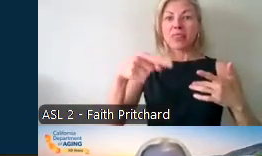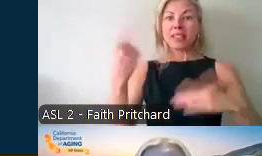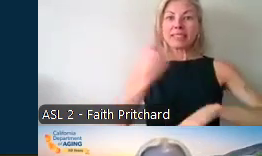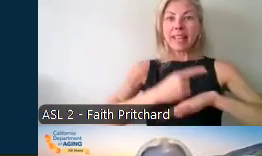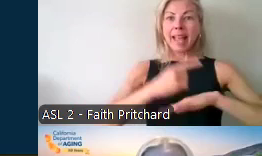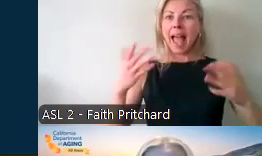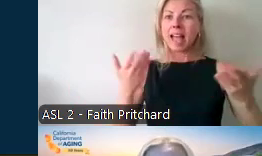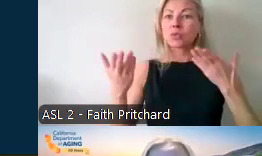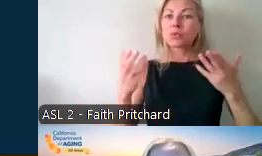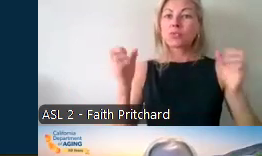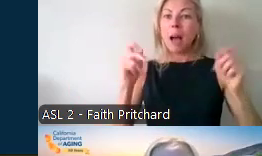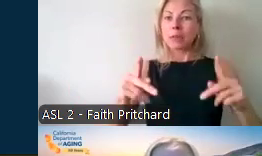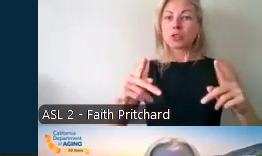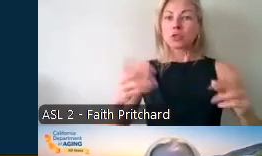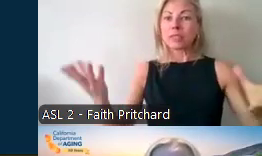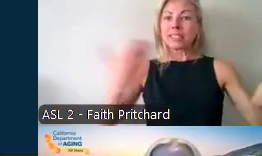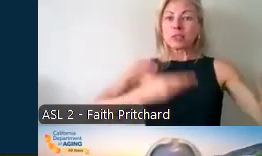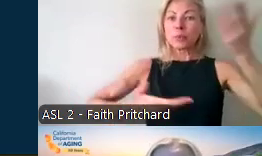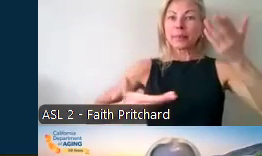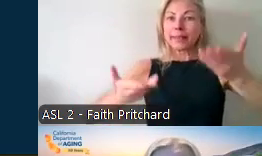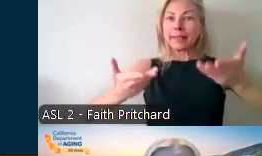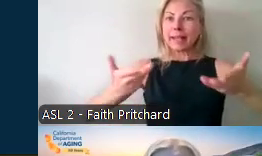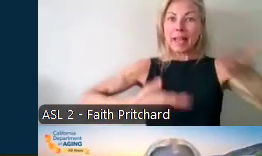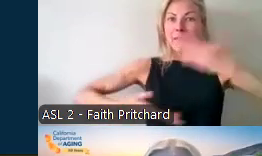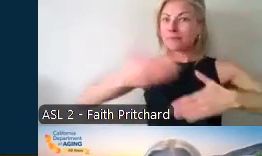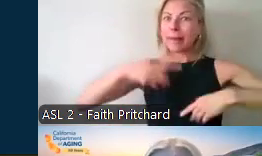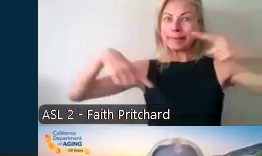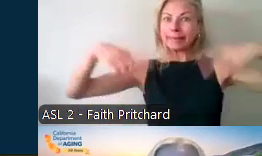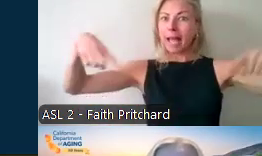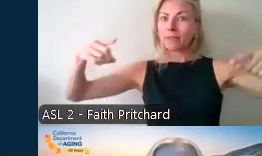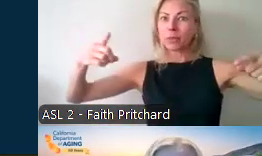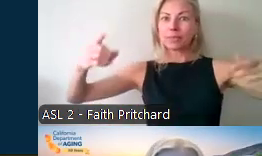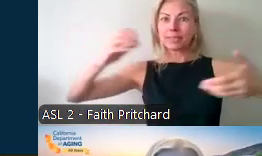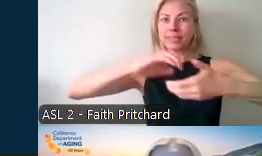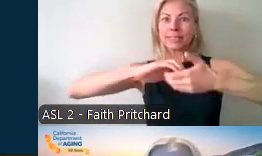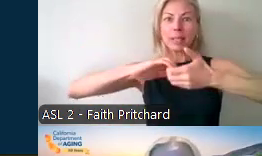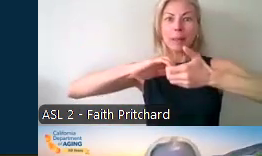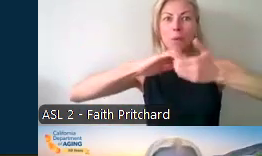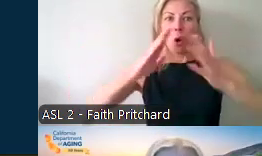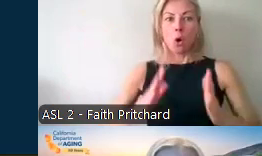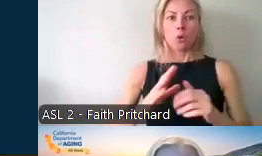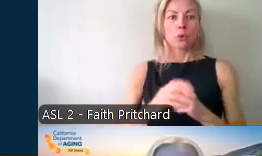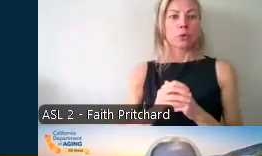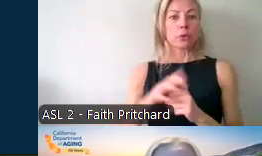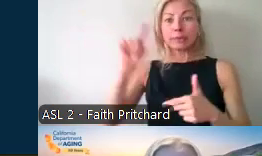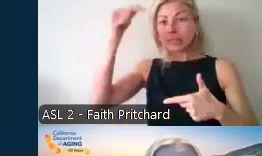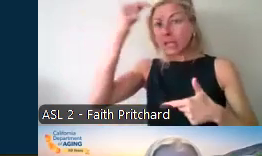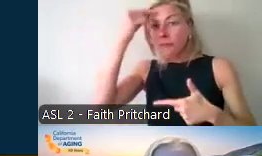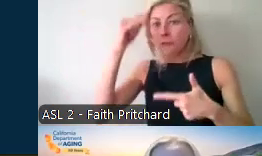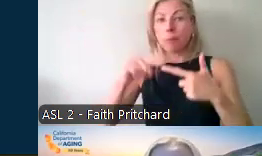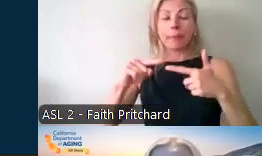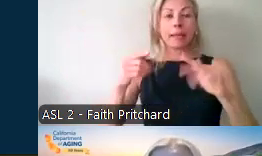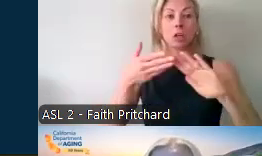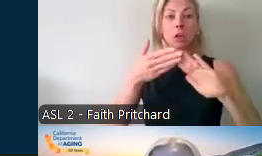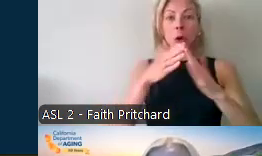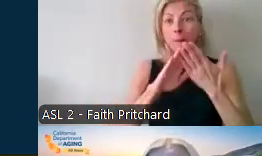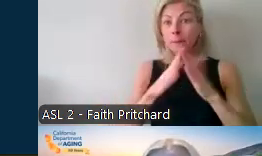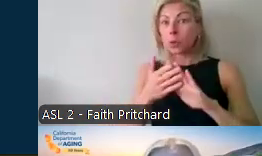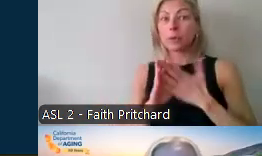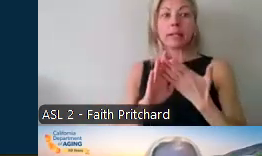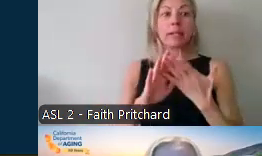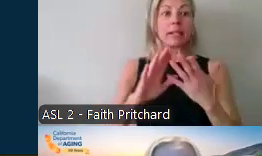invite diverse partners to really embrace that whole of government, whole of community, whole of society approach by